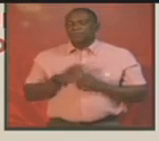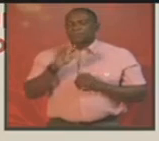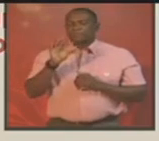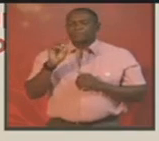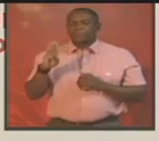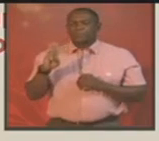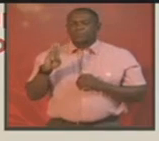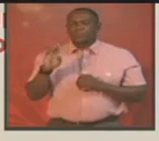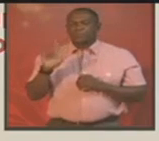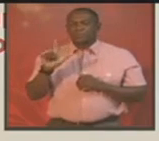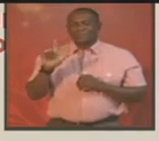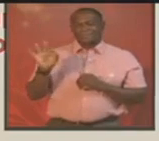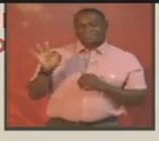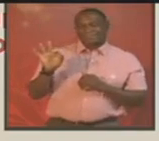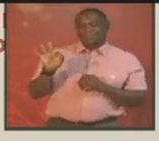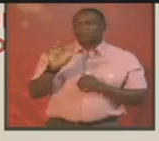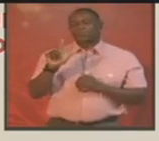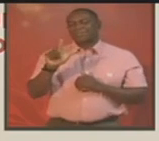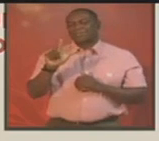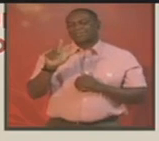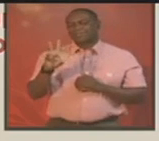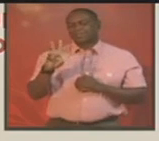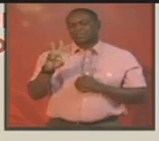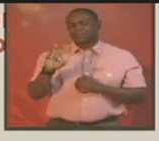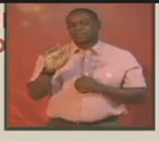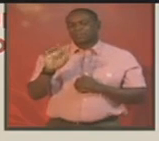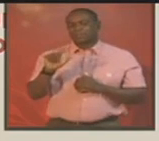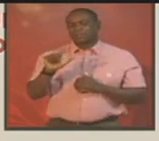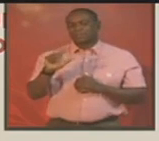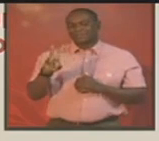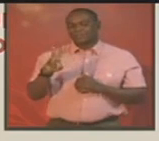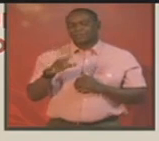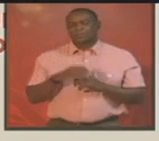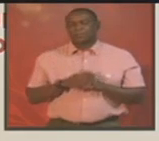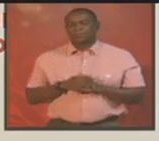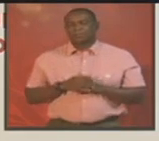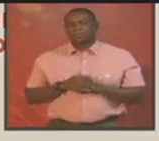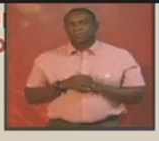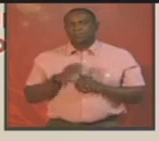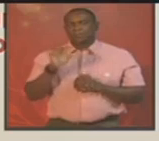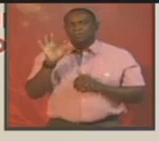p.m. stands as follows. At that date and time, we had completed